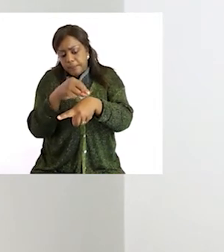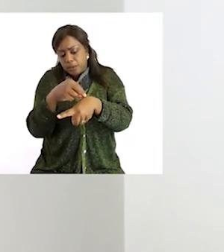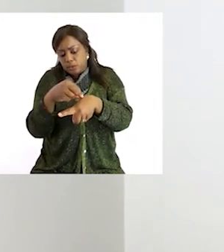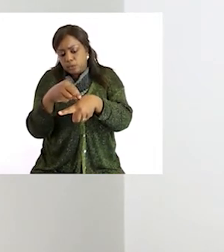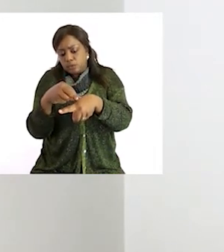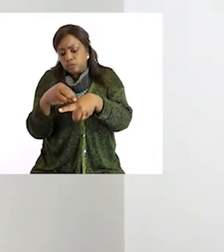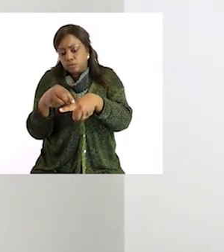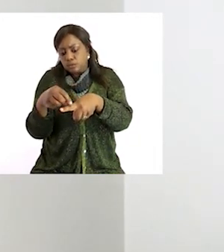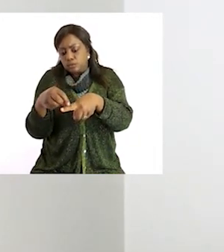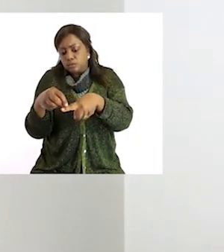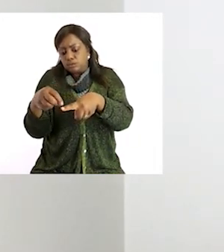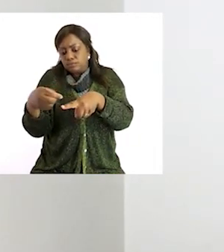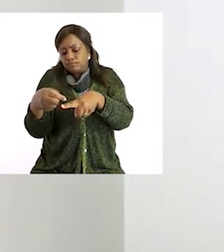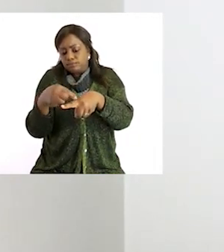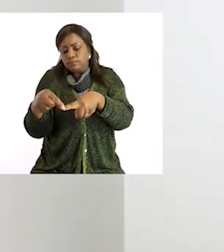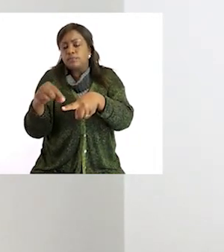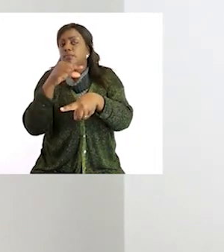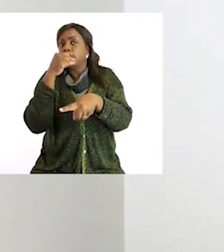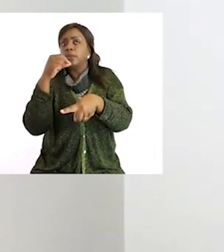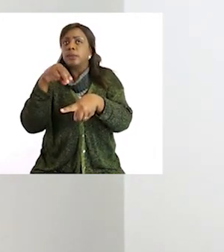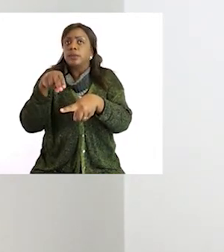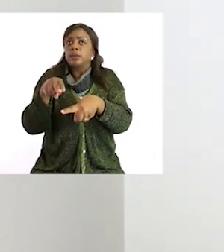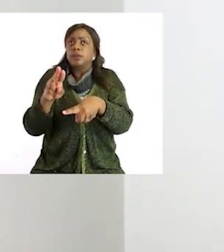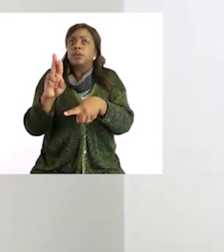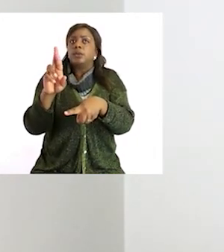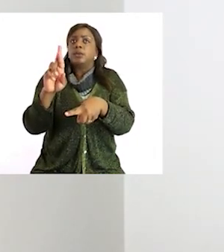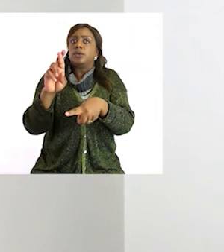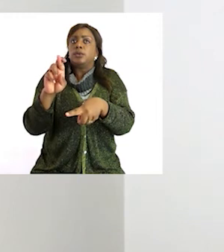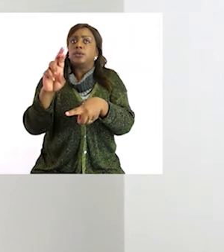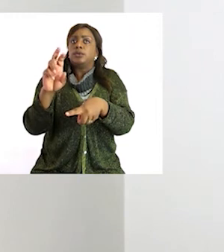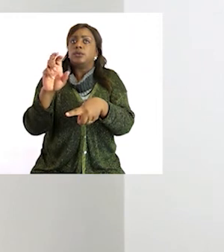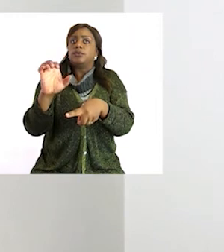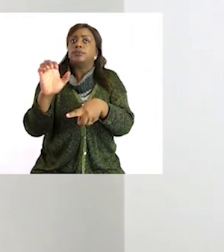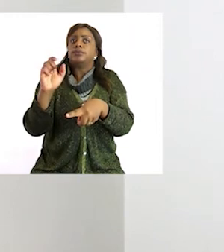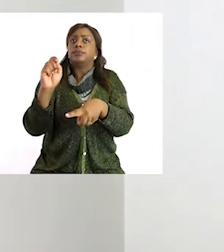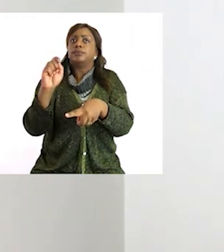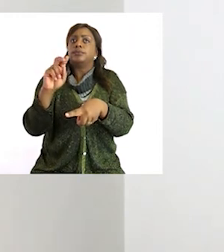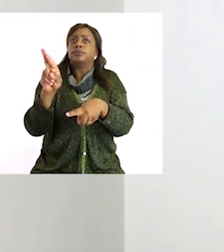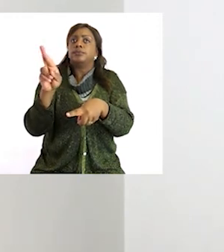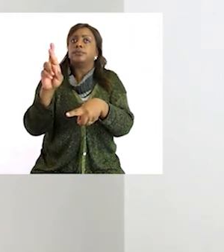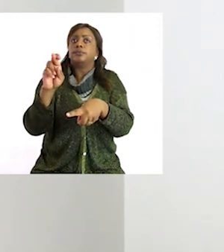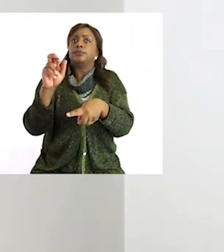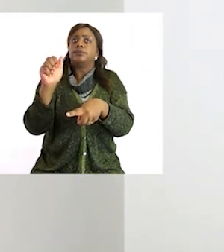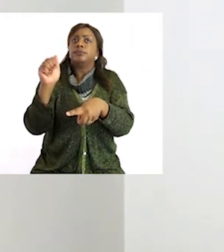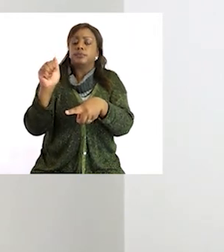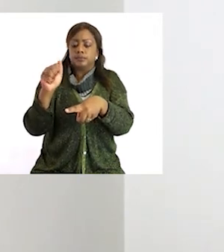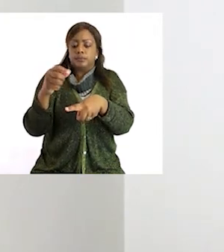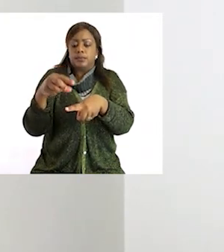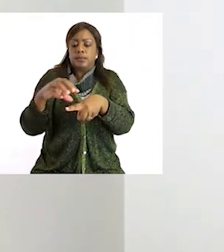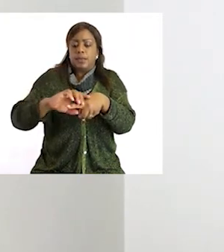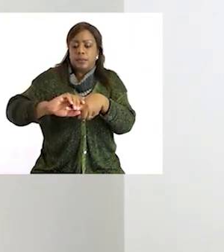and the urethra is in-housed by another structure referred to as the